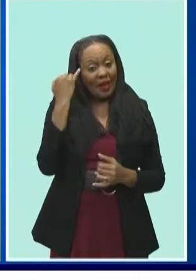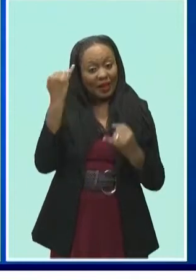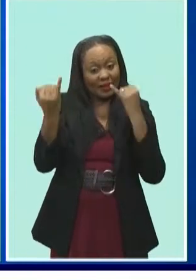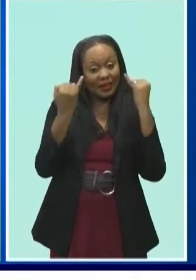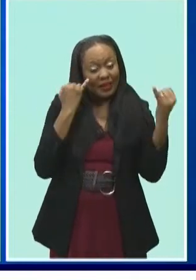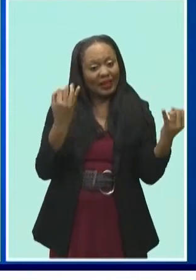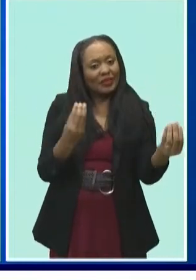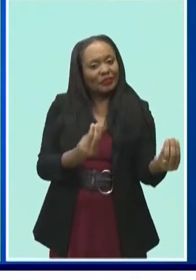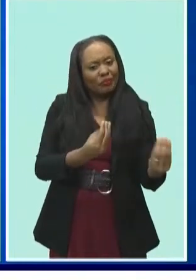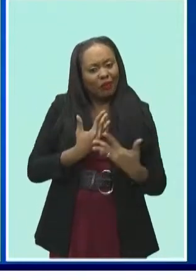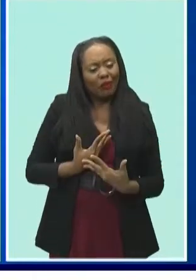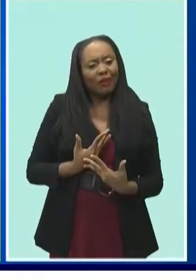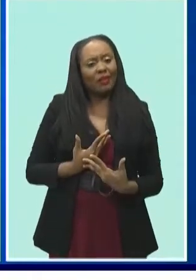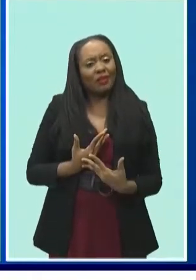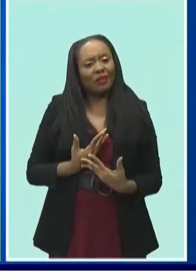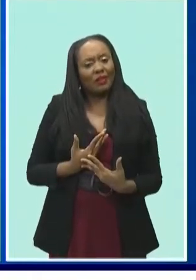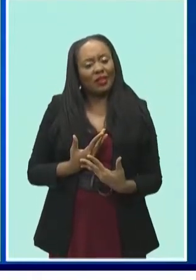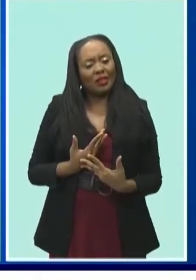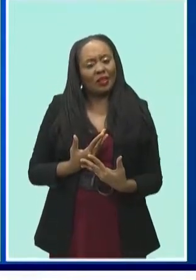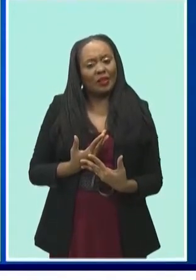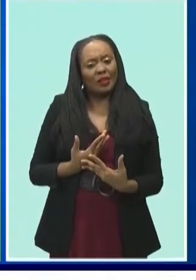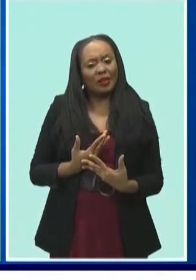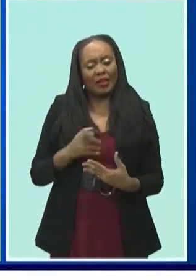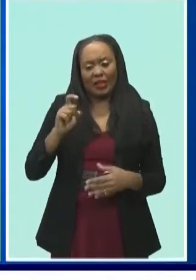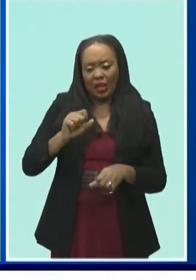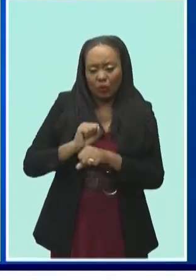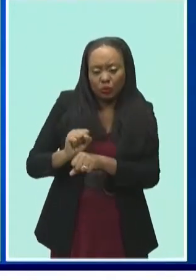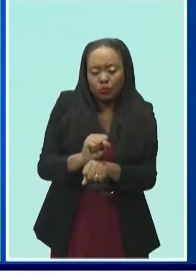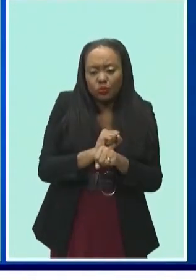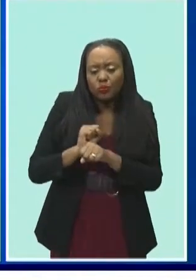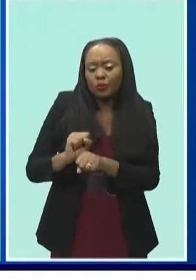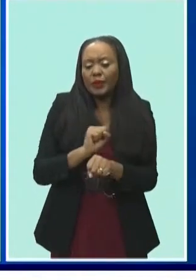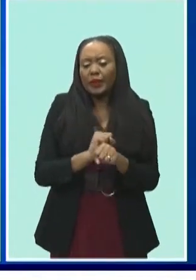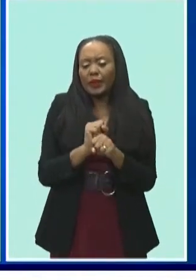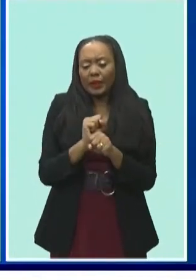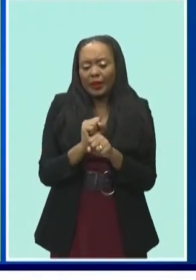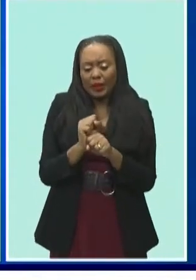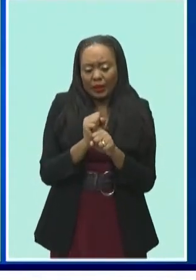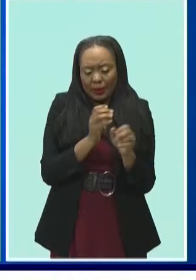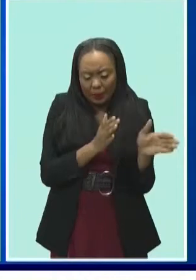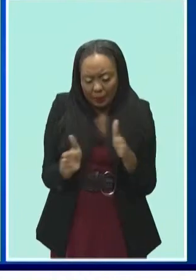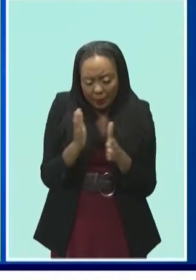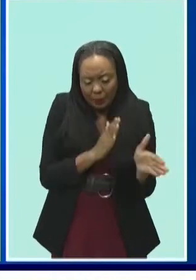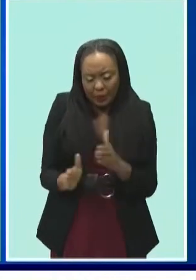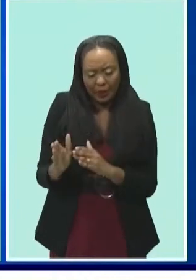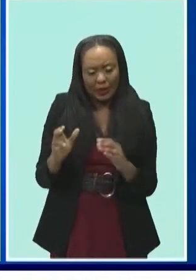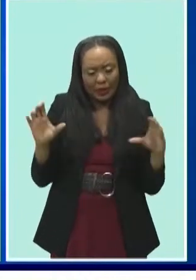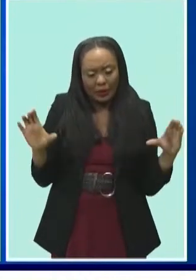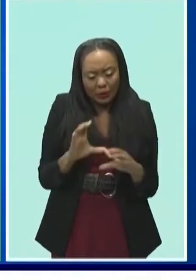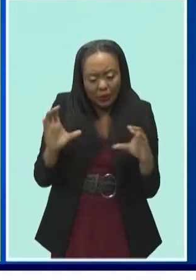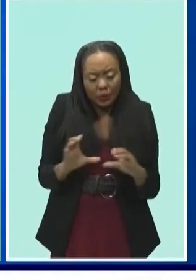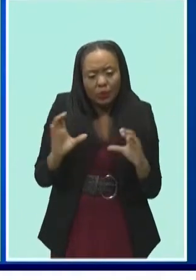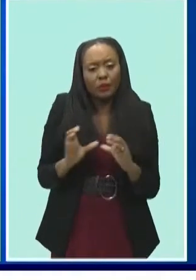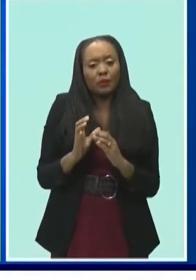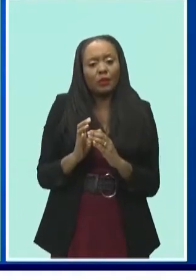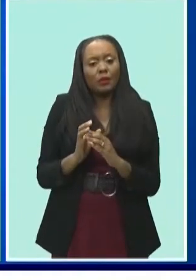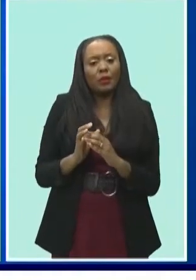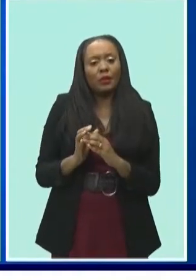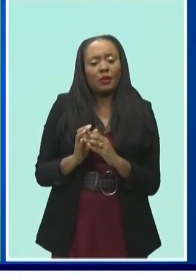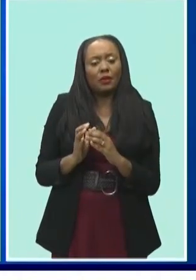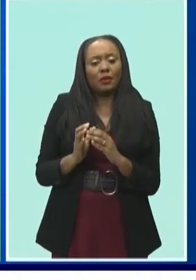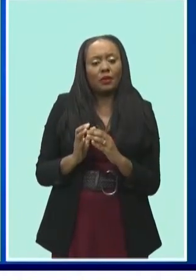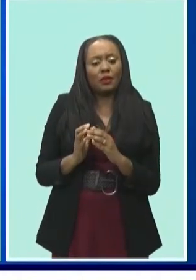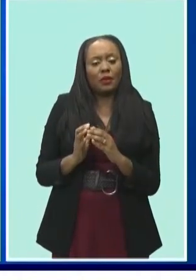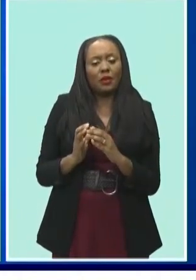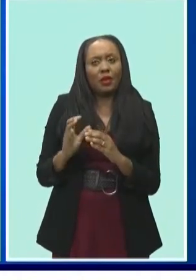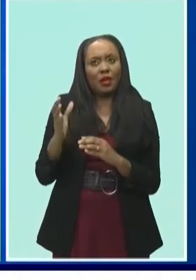that the parish organizing committees work on, flesh out, in many cases incorporate you into,